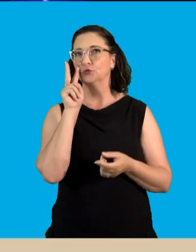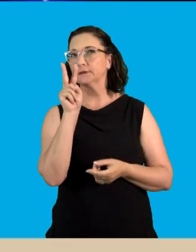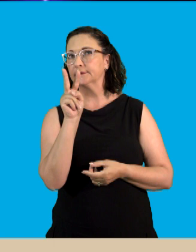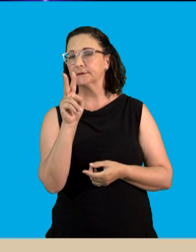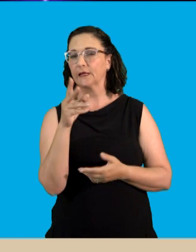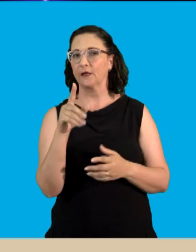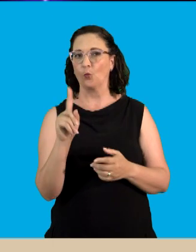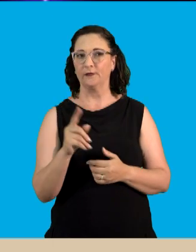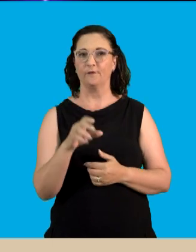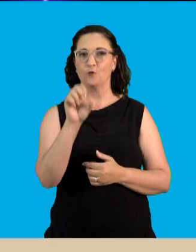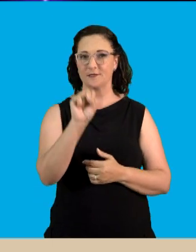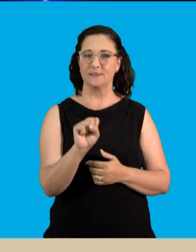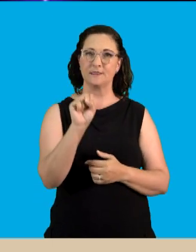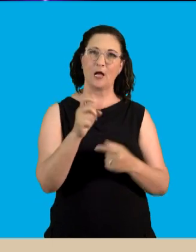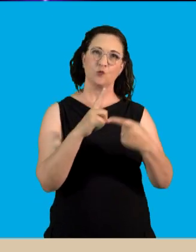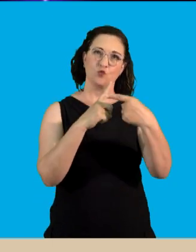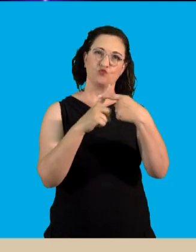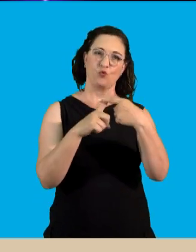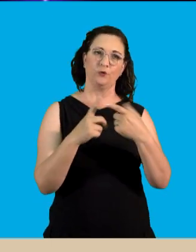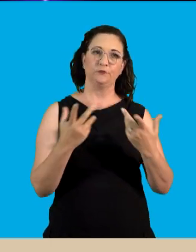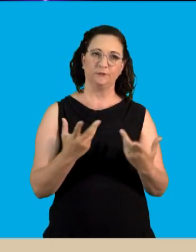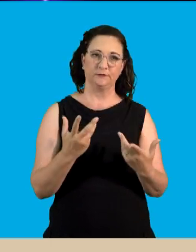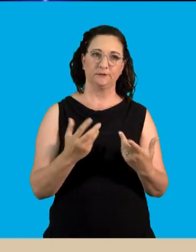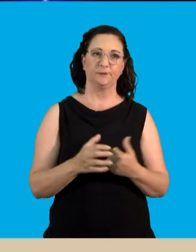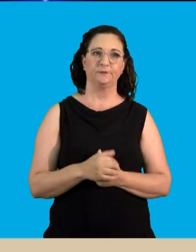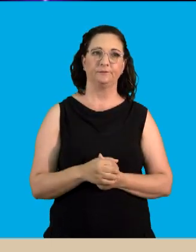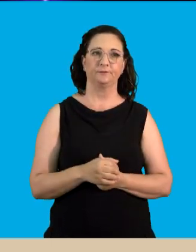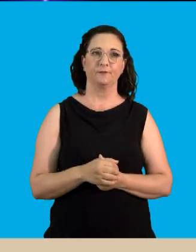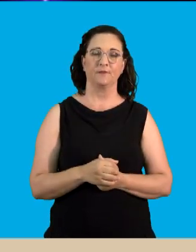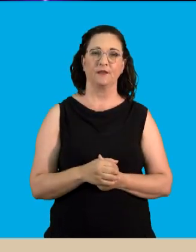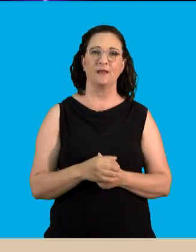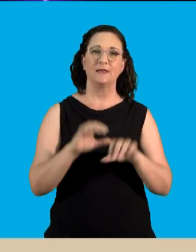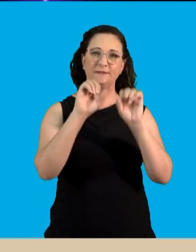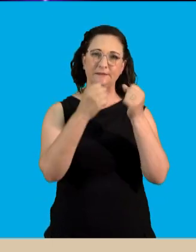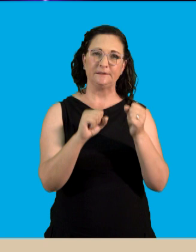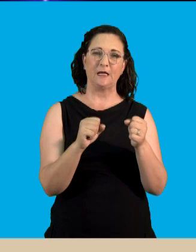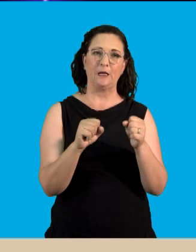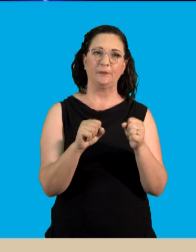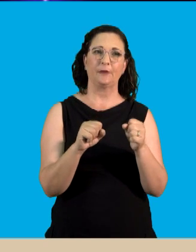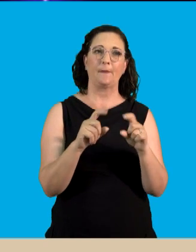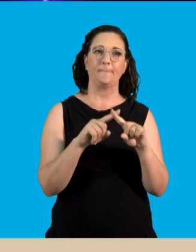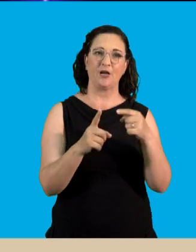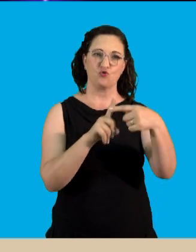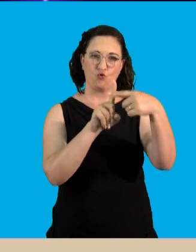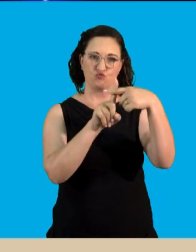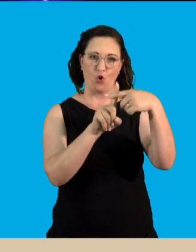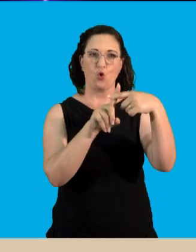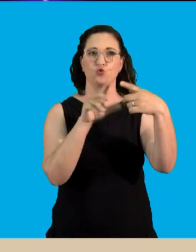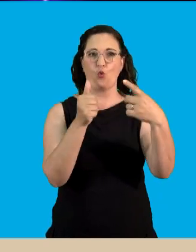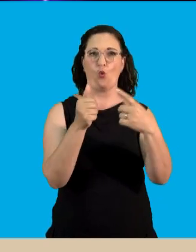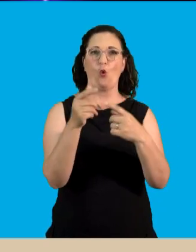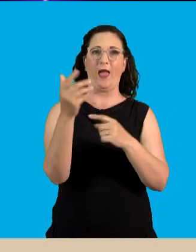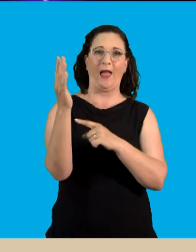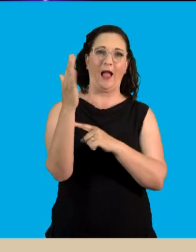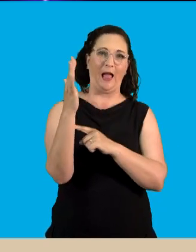Now, how do we find the Southern Cross? Is that the Southern Cross forms a shape of a cross or a